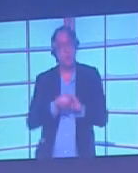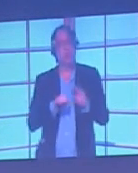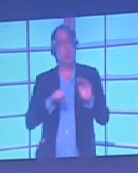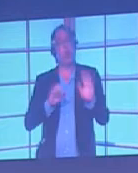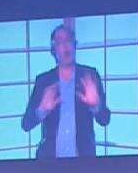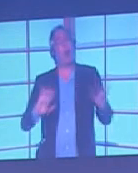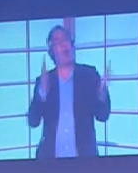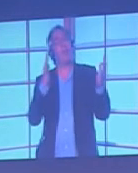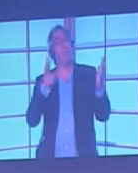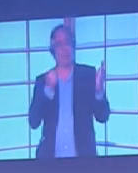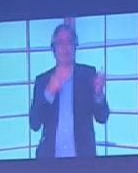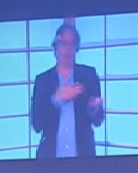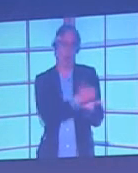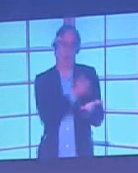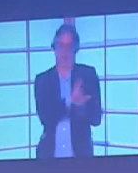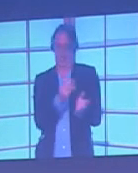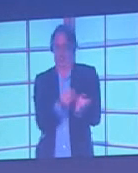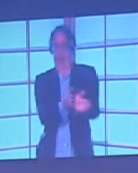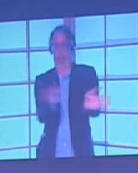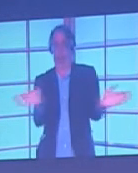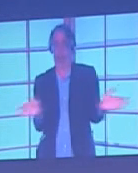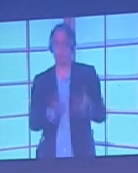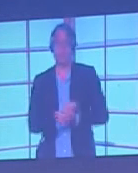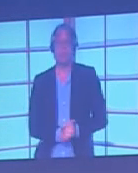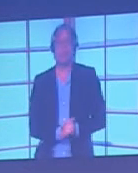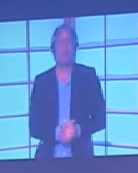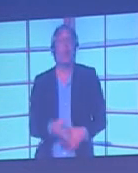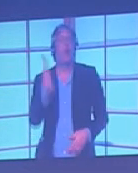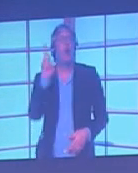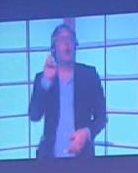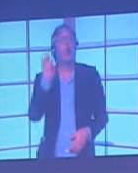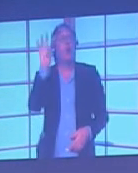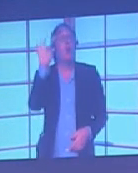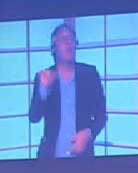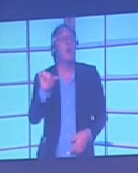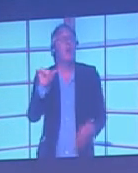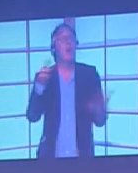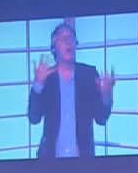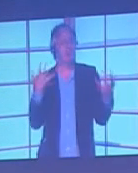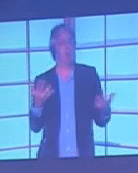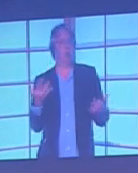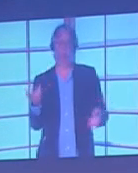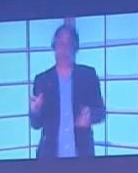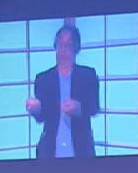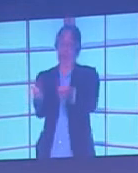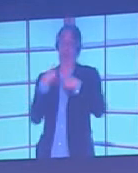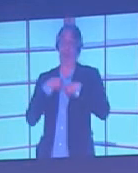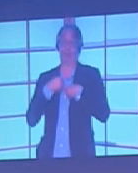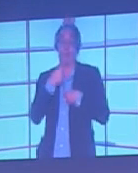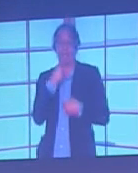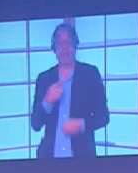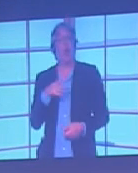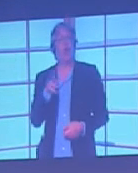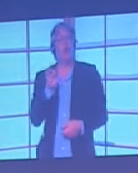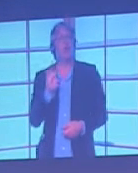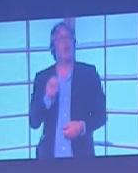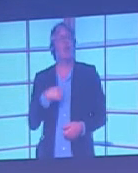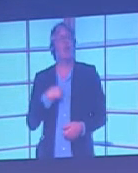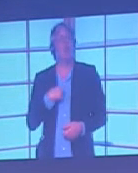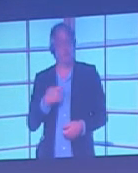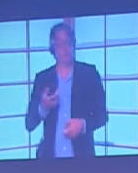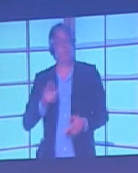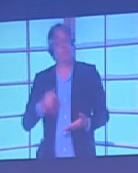In terms of the implementation, I'm pleased to tell you that UEFA has now commissioned CAFE to support them in the delivery of the